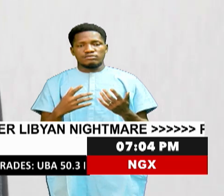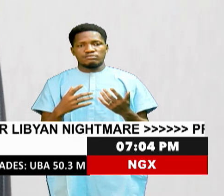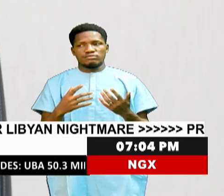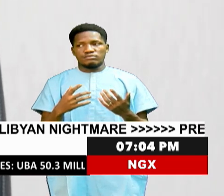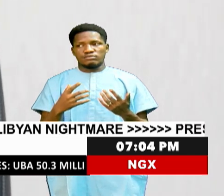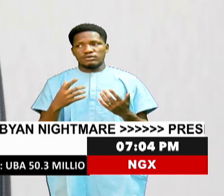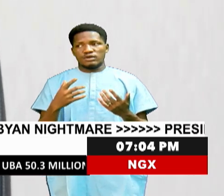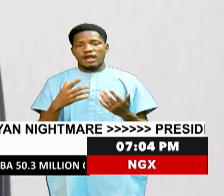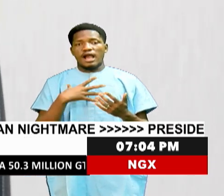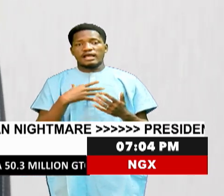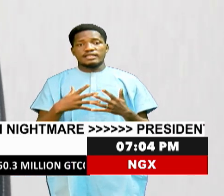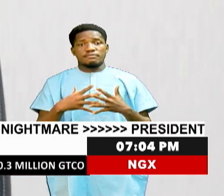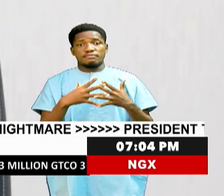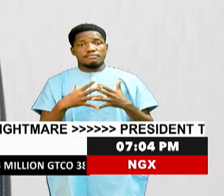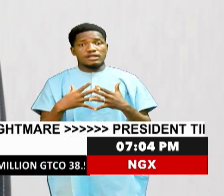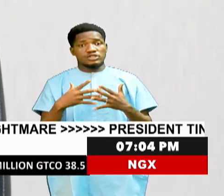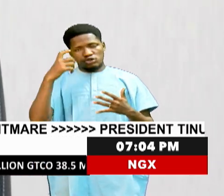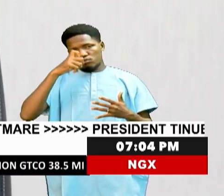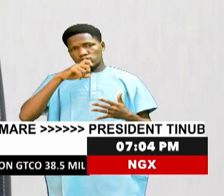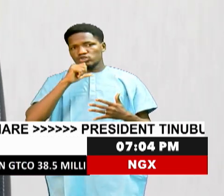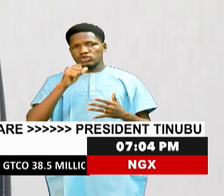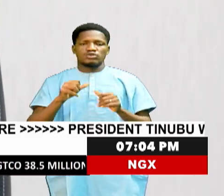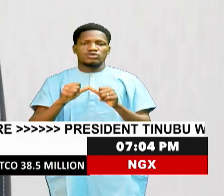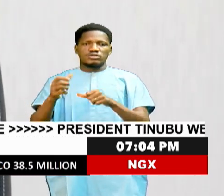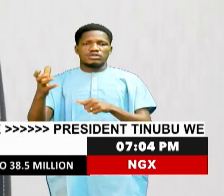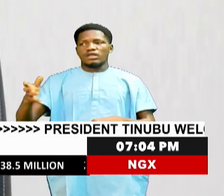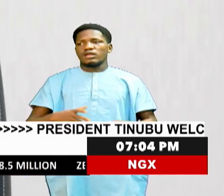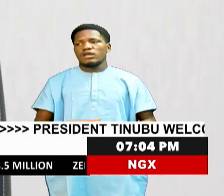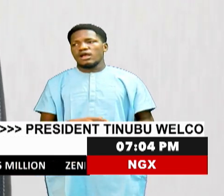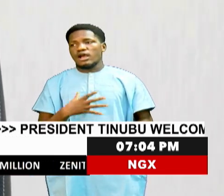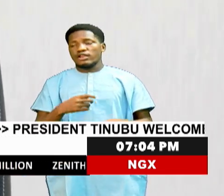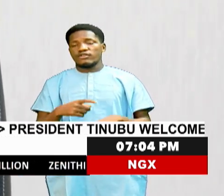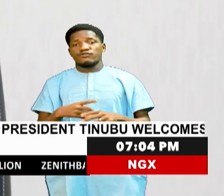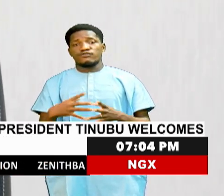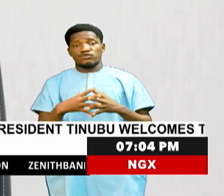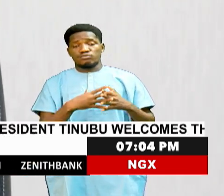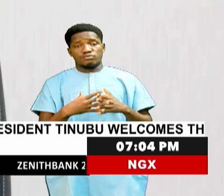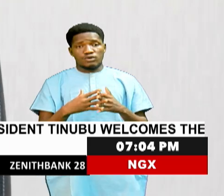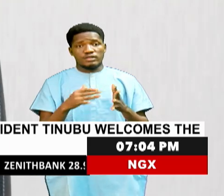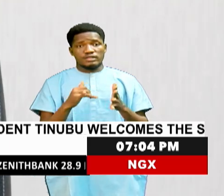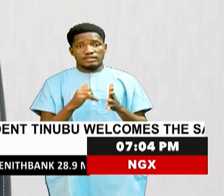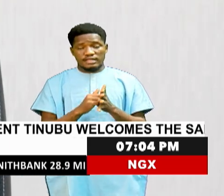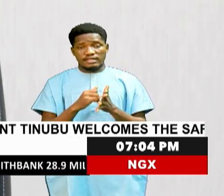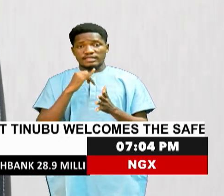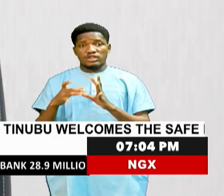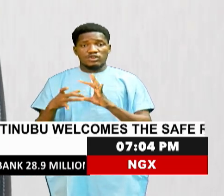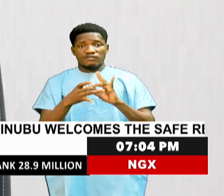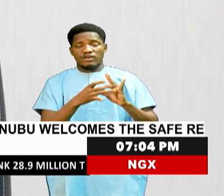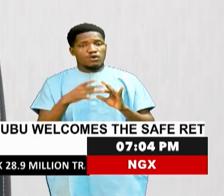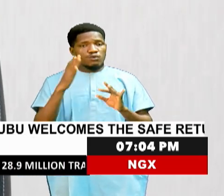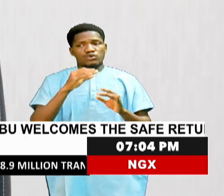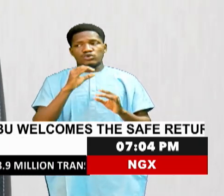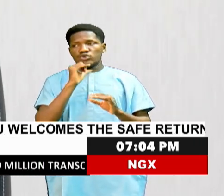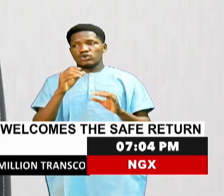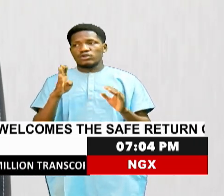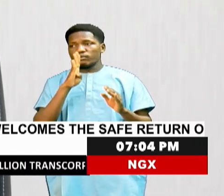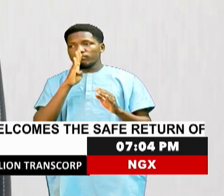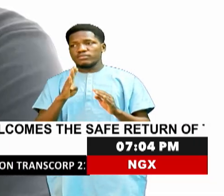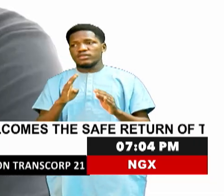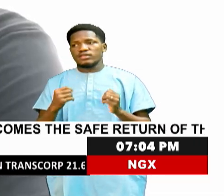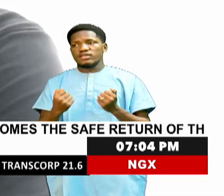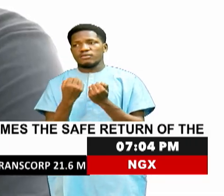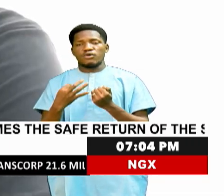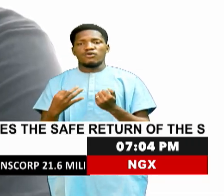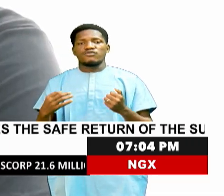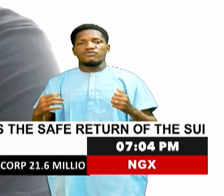very dangerous precedent. And then football, that is regarded as a unifier, you know, and all that, will no longer be a game of football anymore.